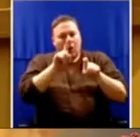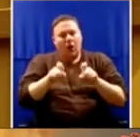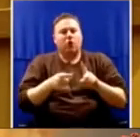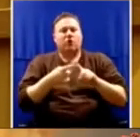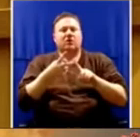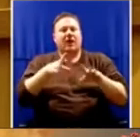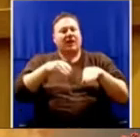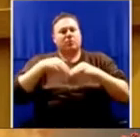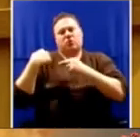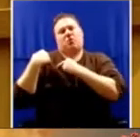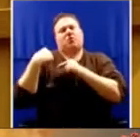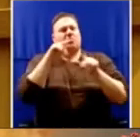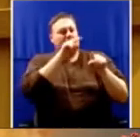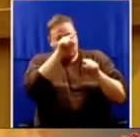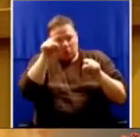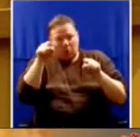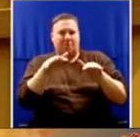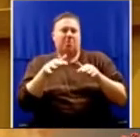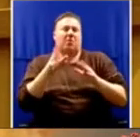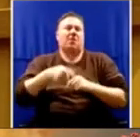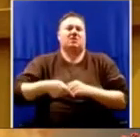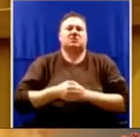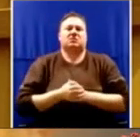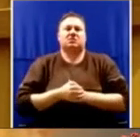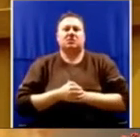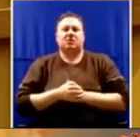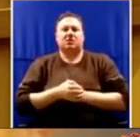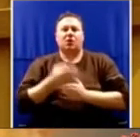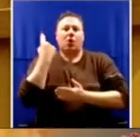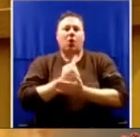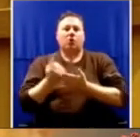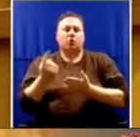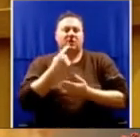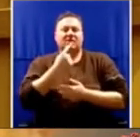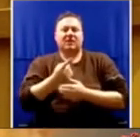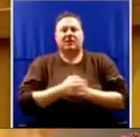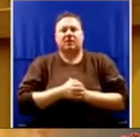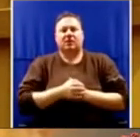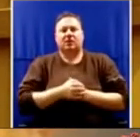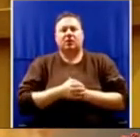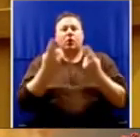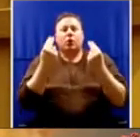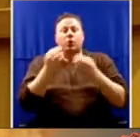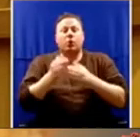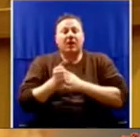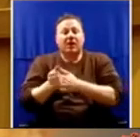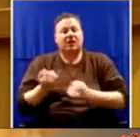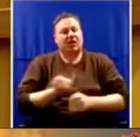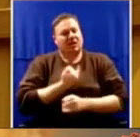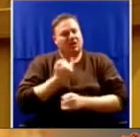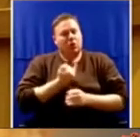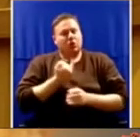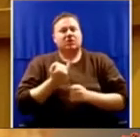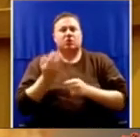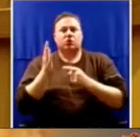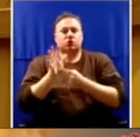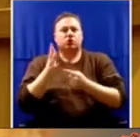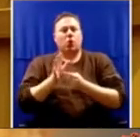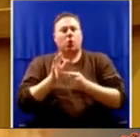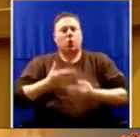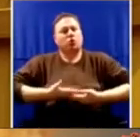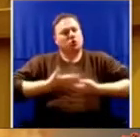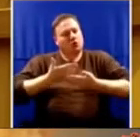required. Honourable President, as we said last week, Africa needs new leaders of integrity who display servant